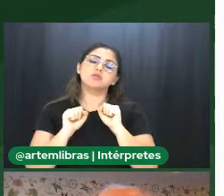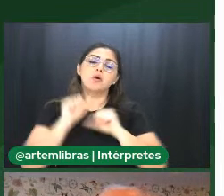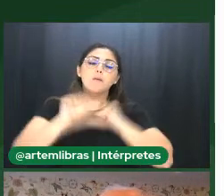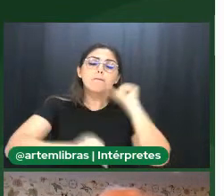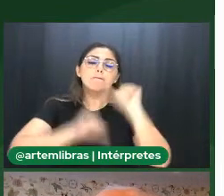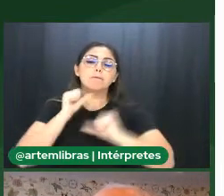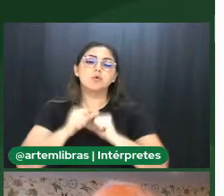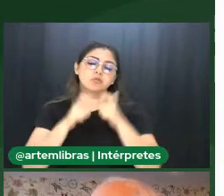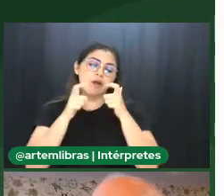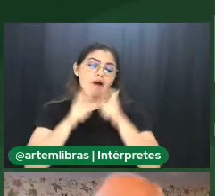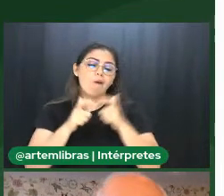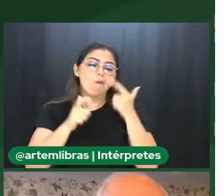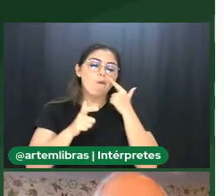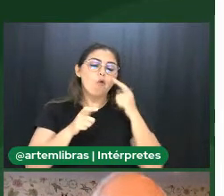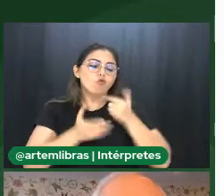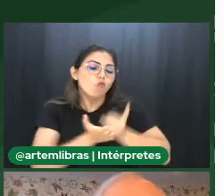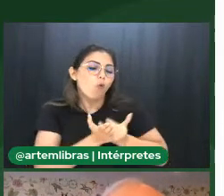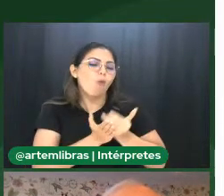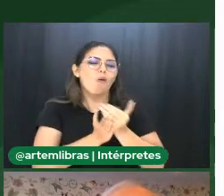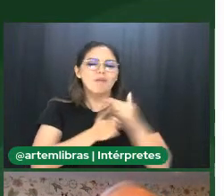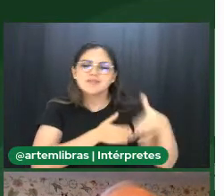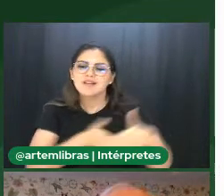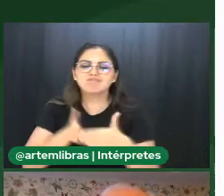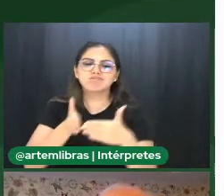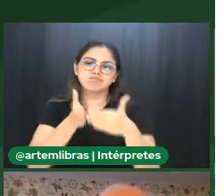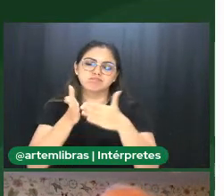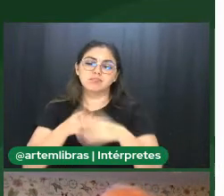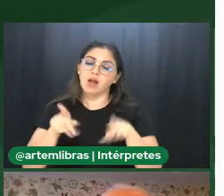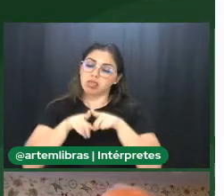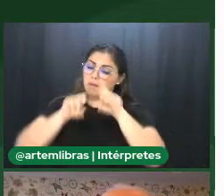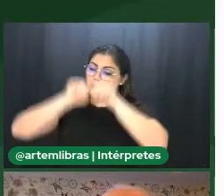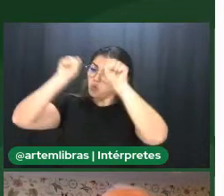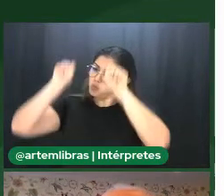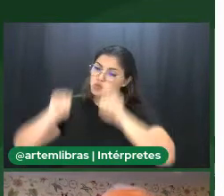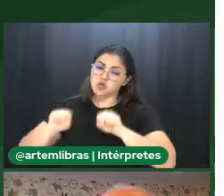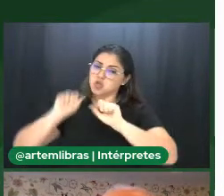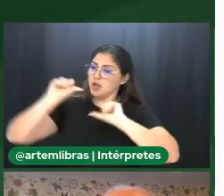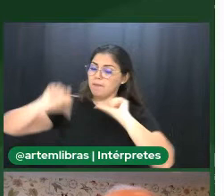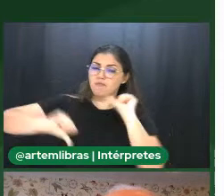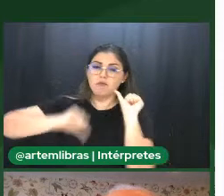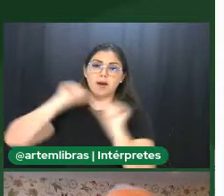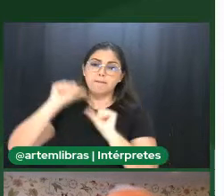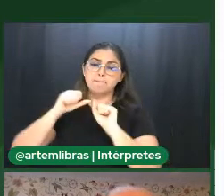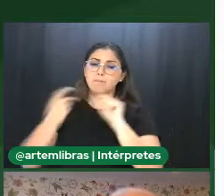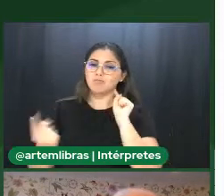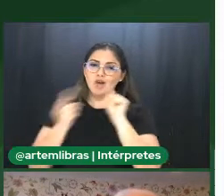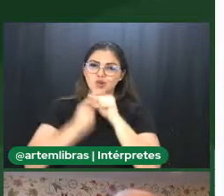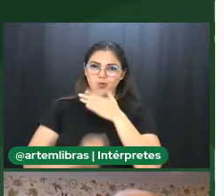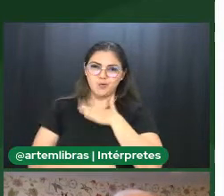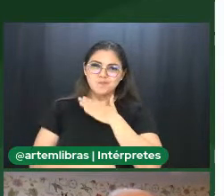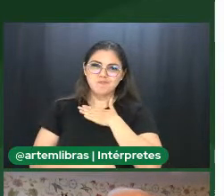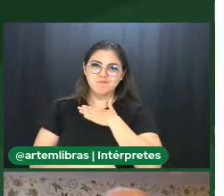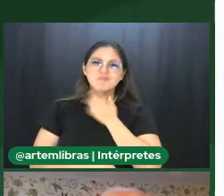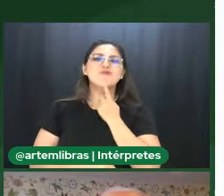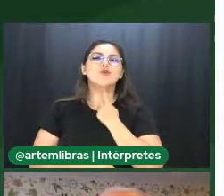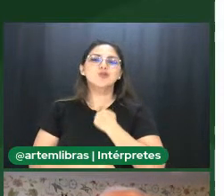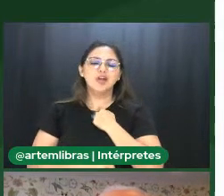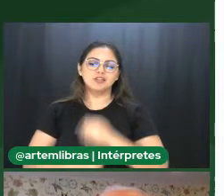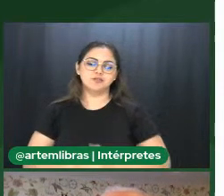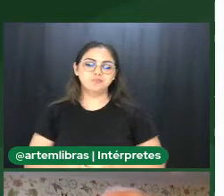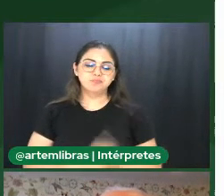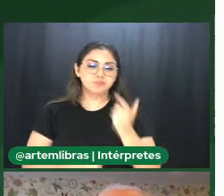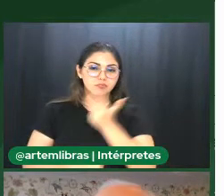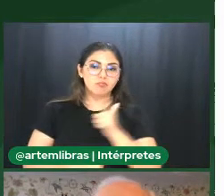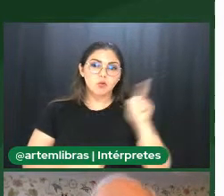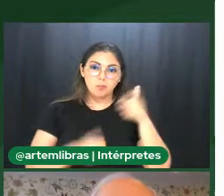want. The successful AI implementations such as text auto-completion or search